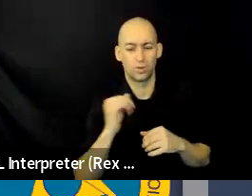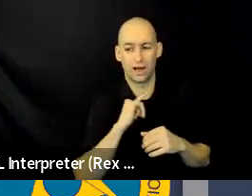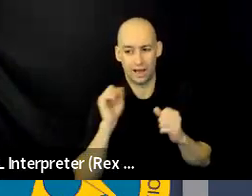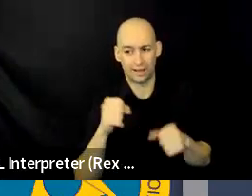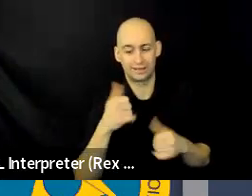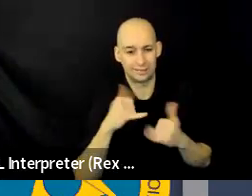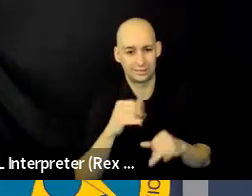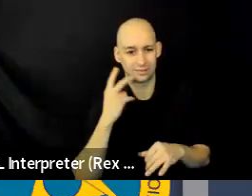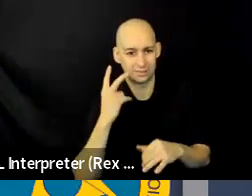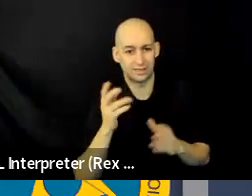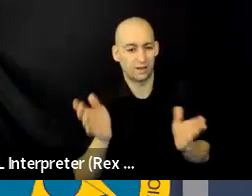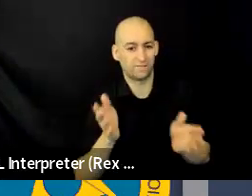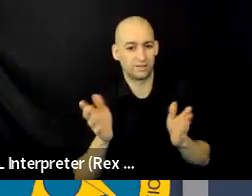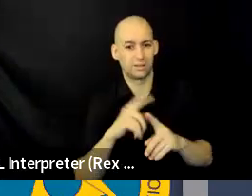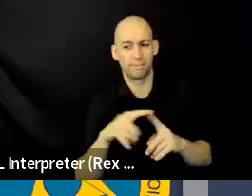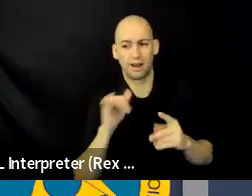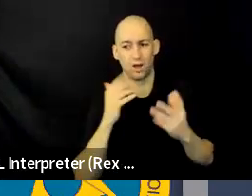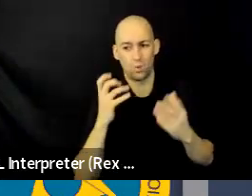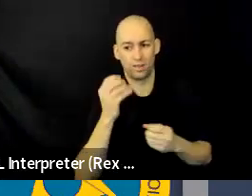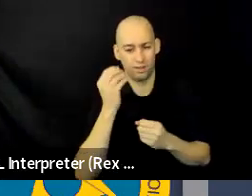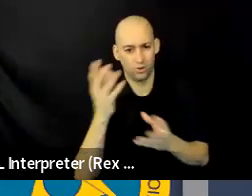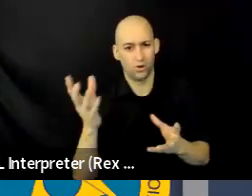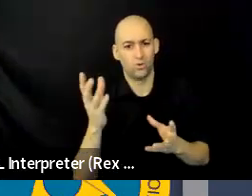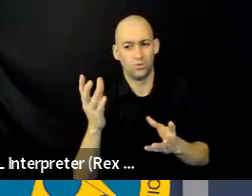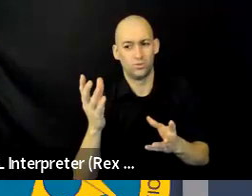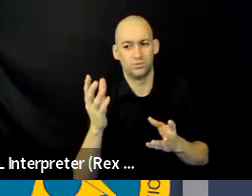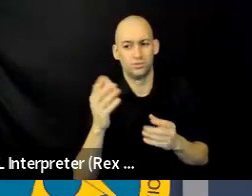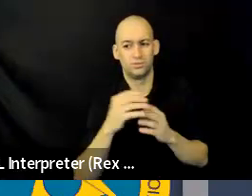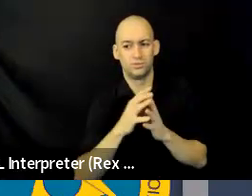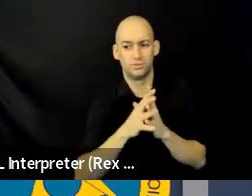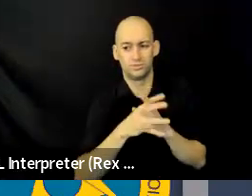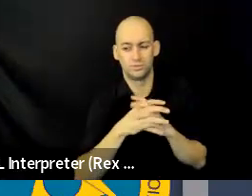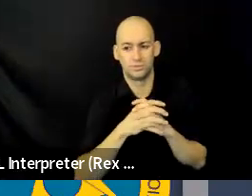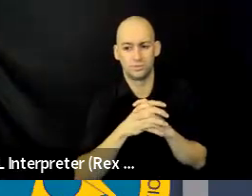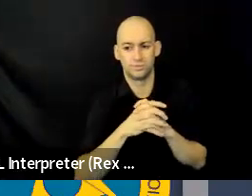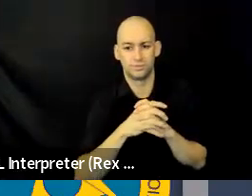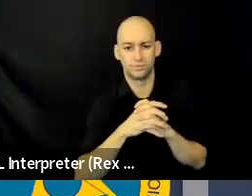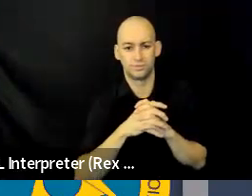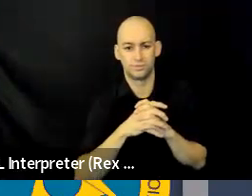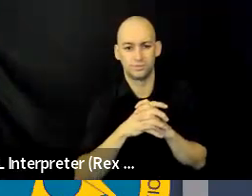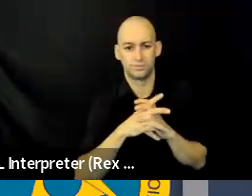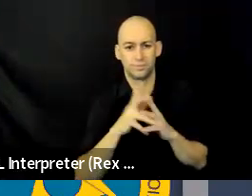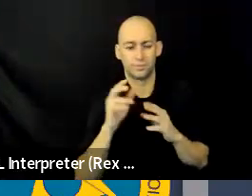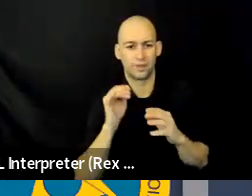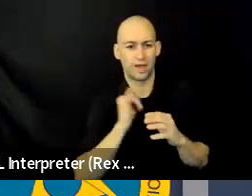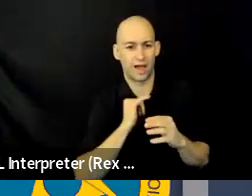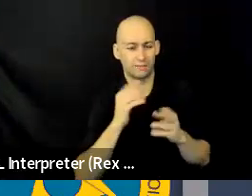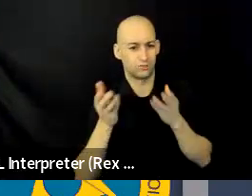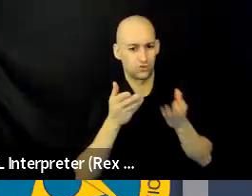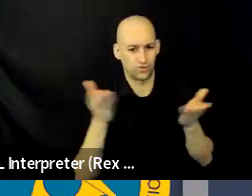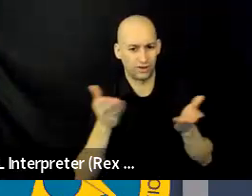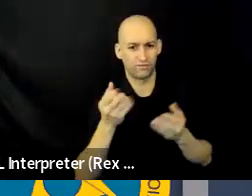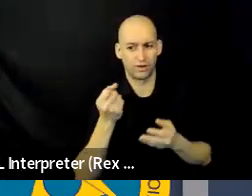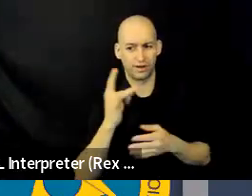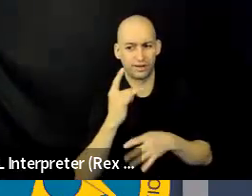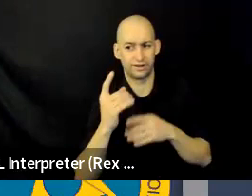be convinced, but I want to let you know, I've had the honor of serving on this body for nearly 18 years. I've